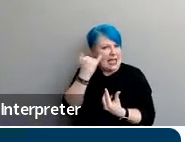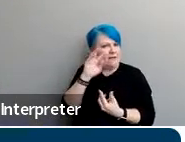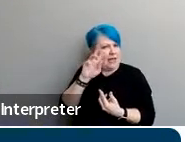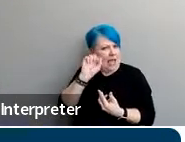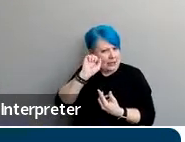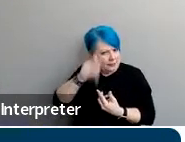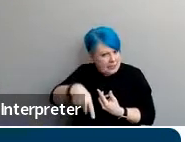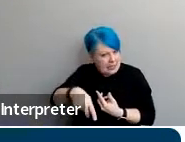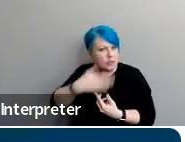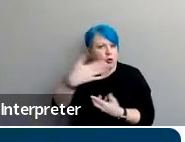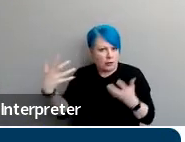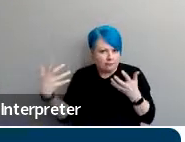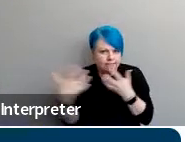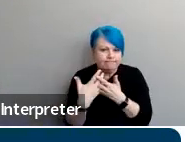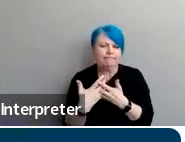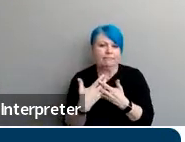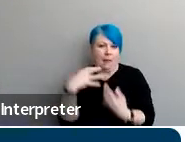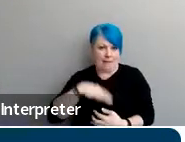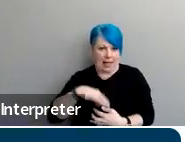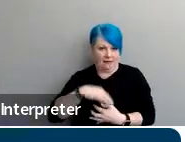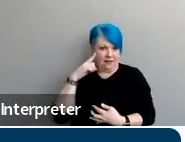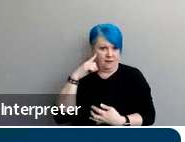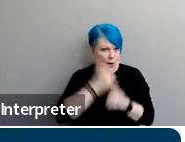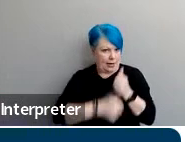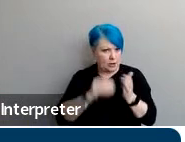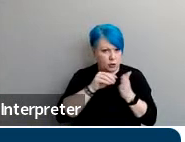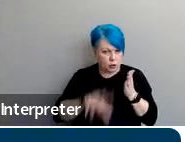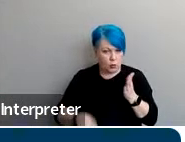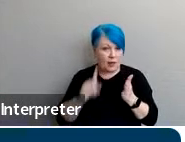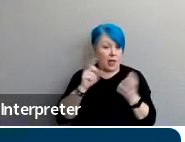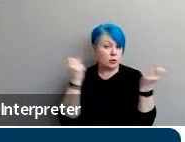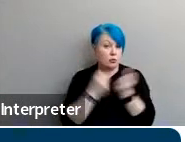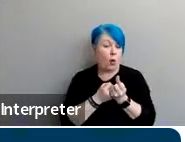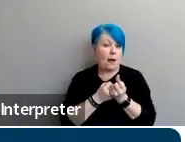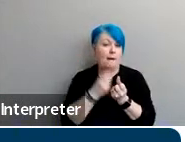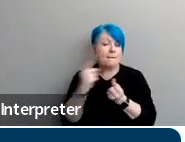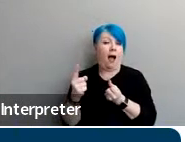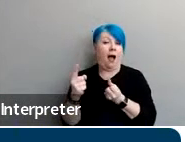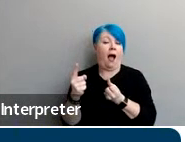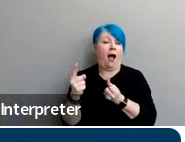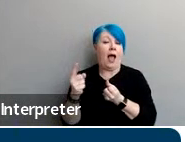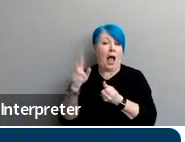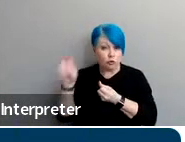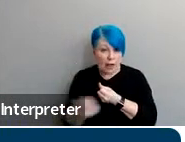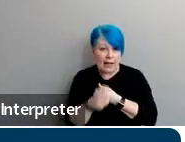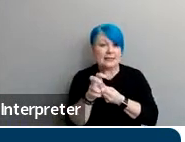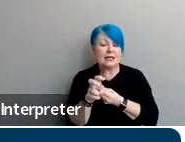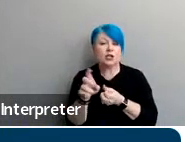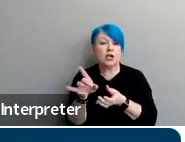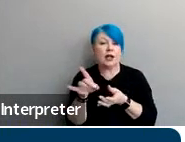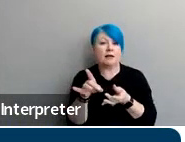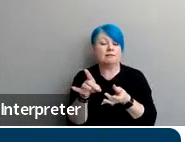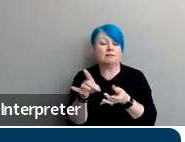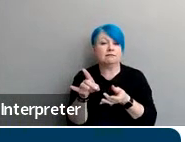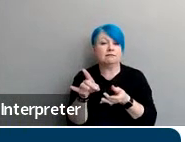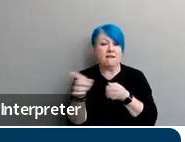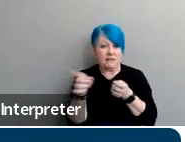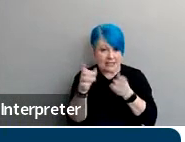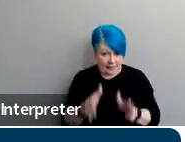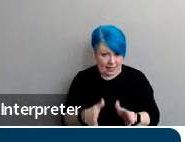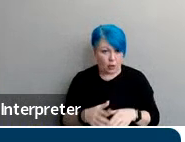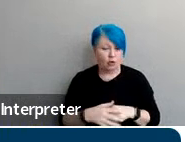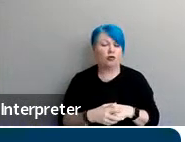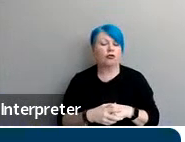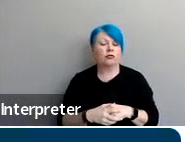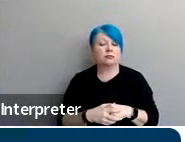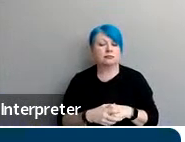vocational skills program would benefit a student. They are supported by a transition facilitator from my department. And that team is